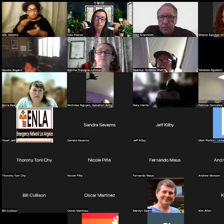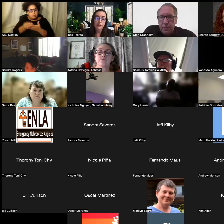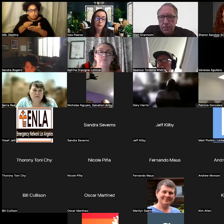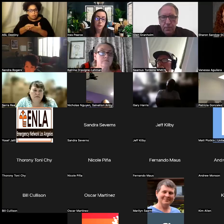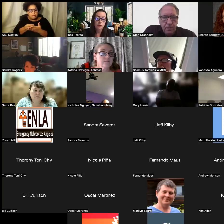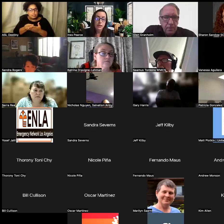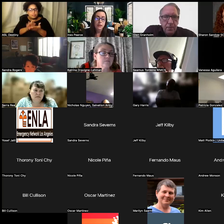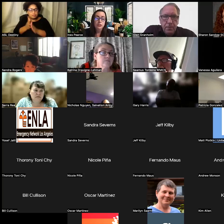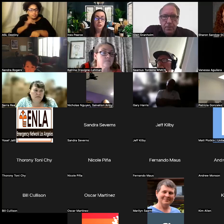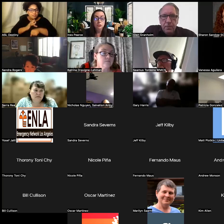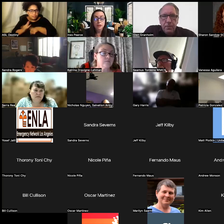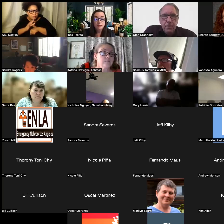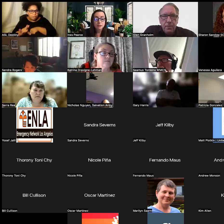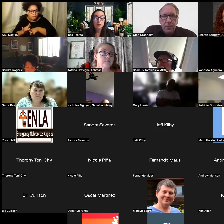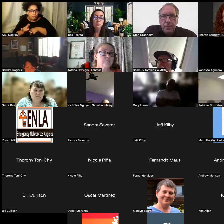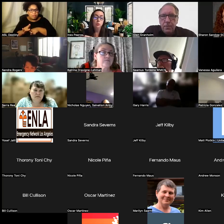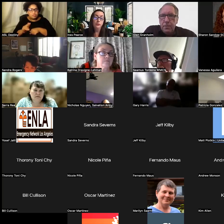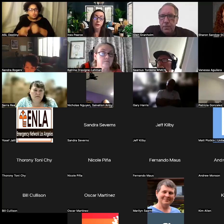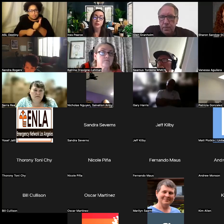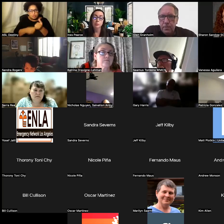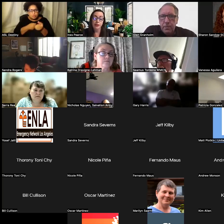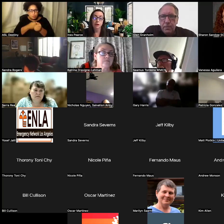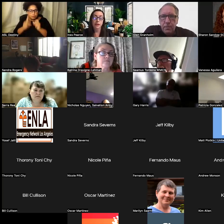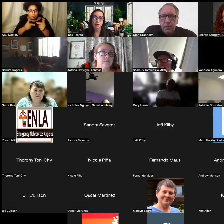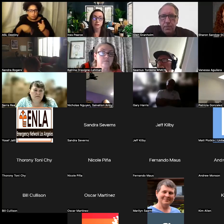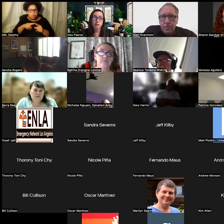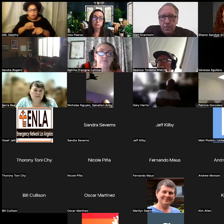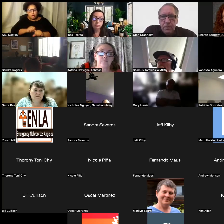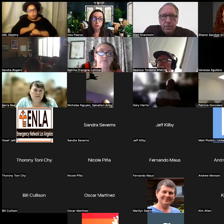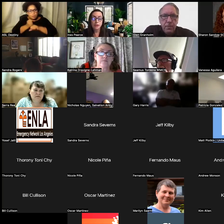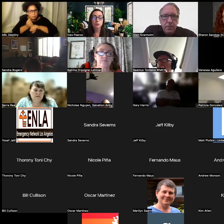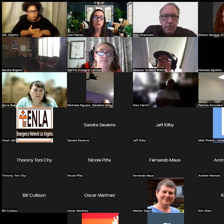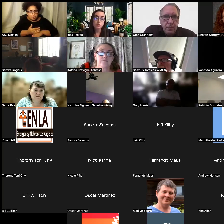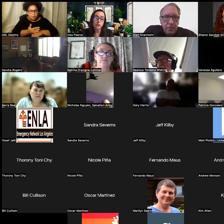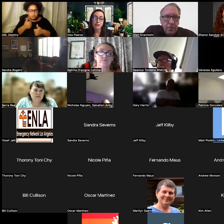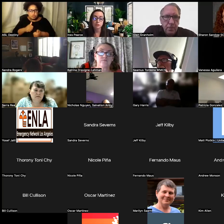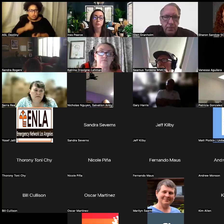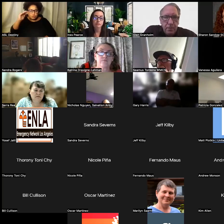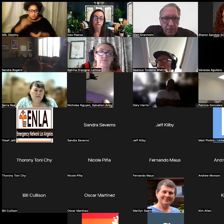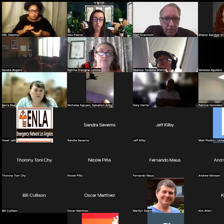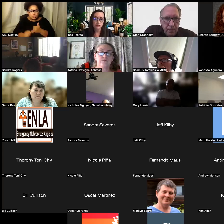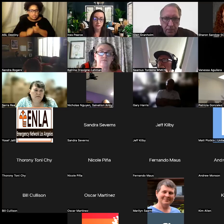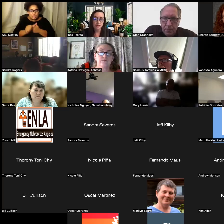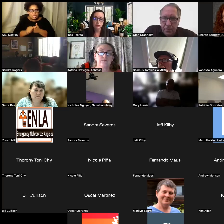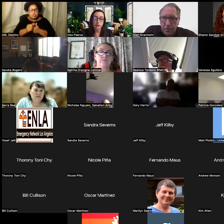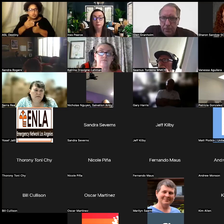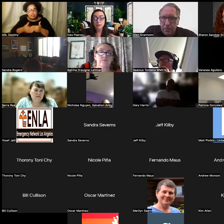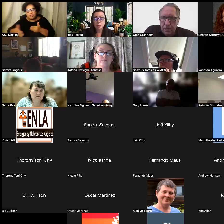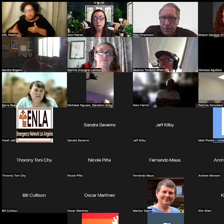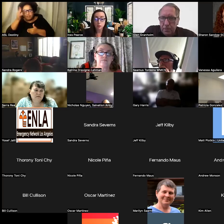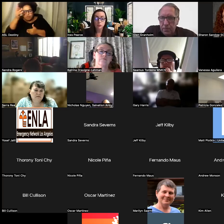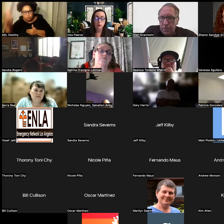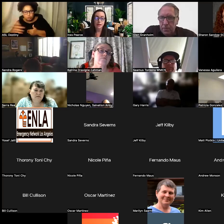become available to assist people when they're getting prepared and trying to reduce their hazard from a future disaster. And